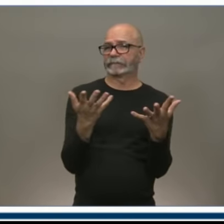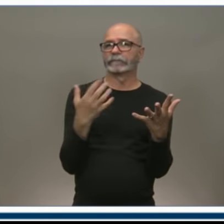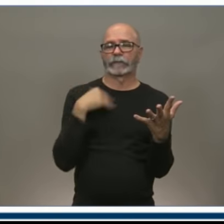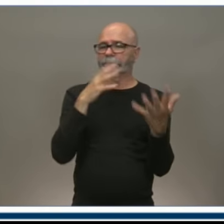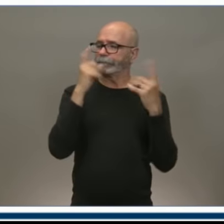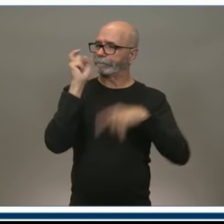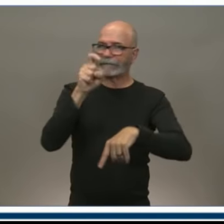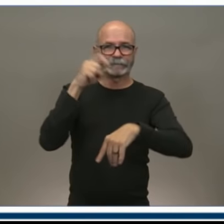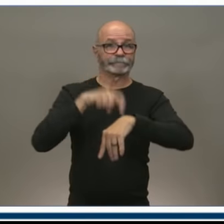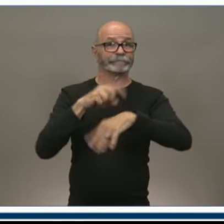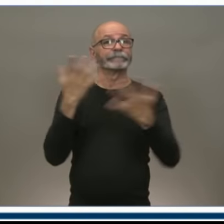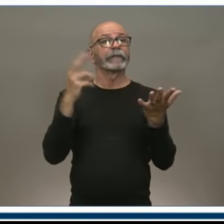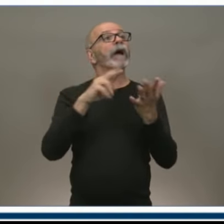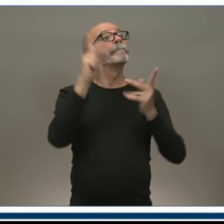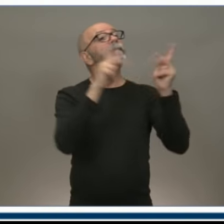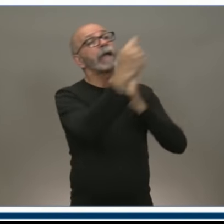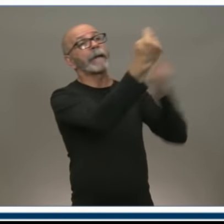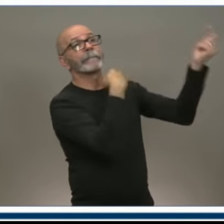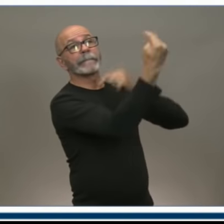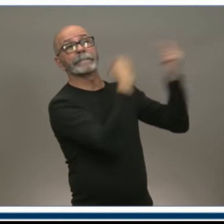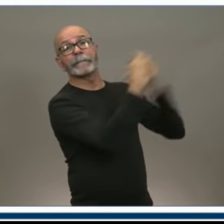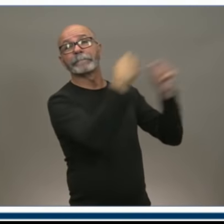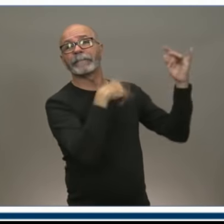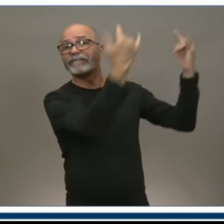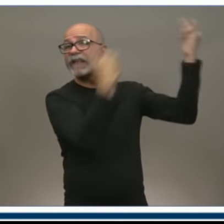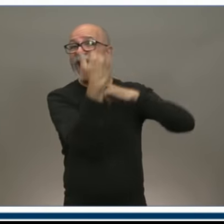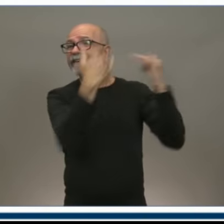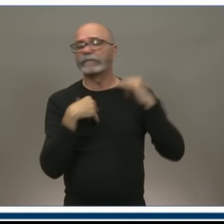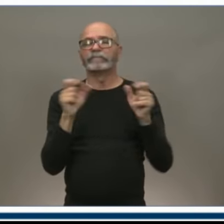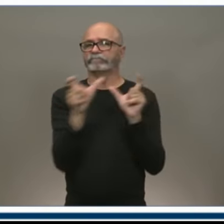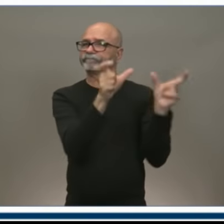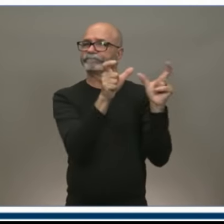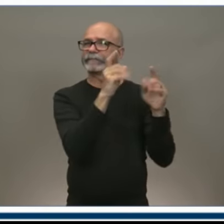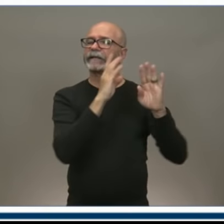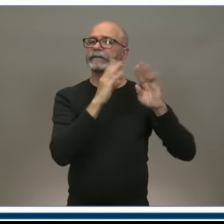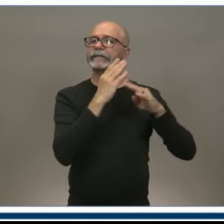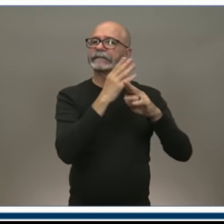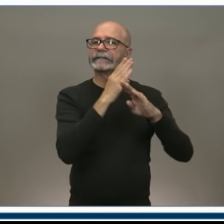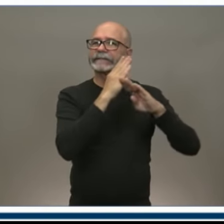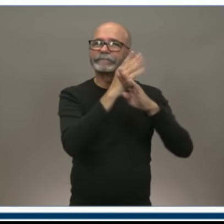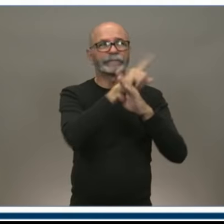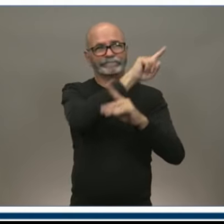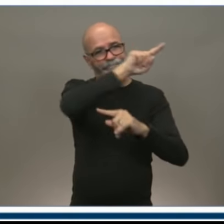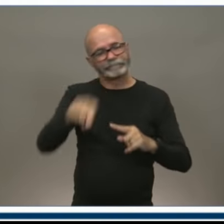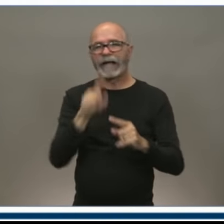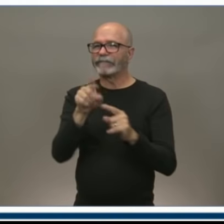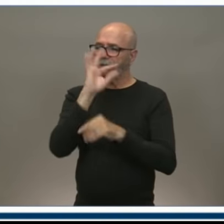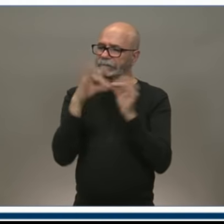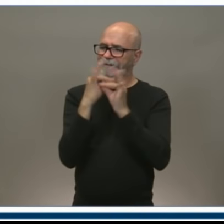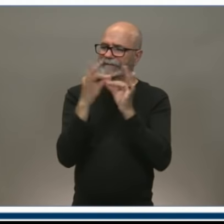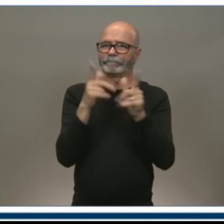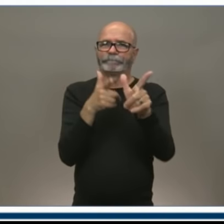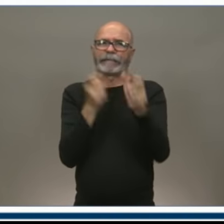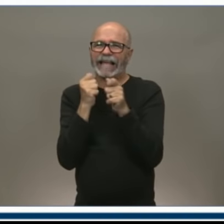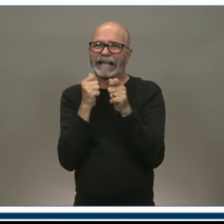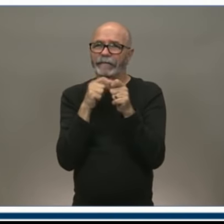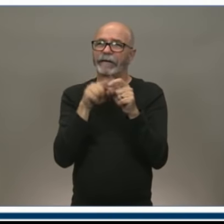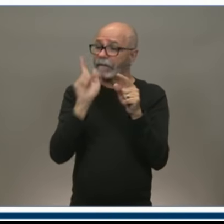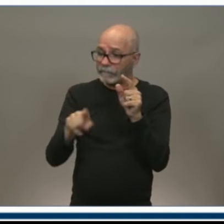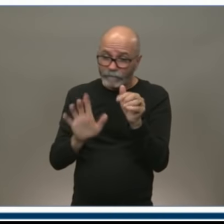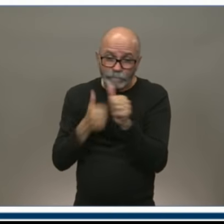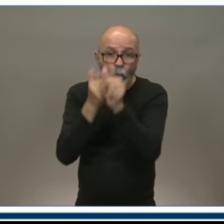the introduction, having rapid access to testing and public health capacity for follow-up, and then having